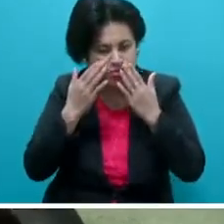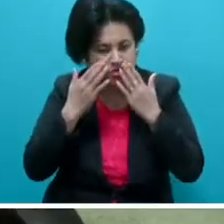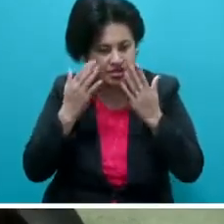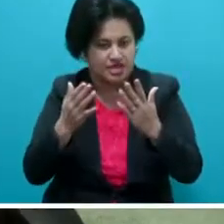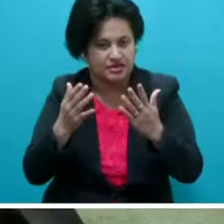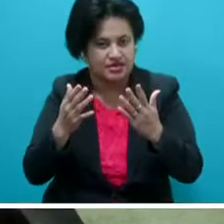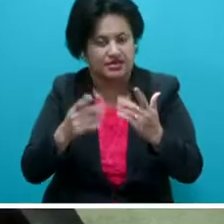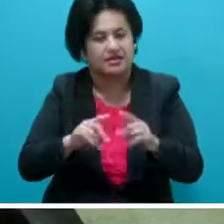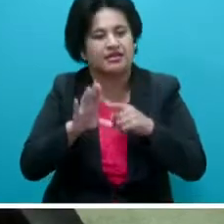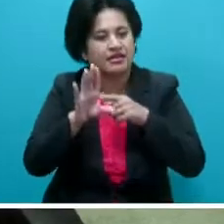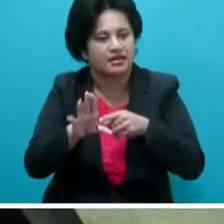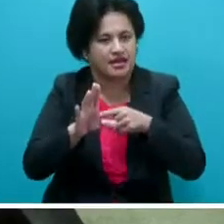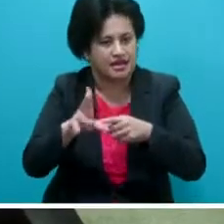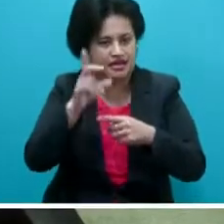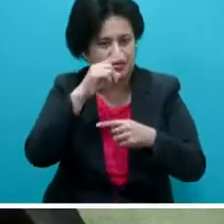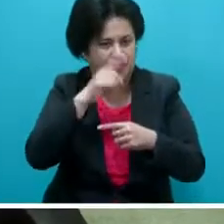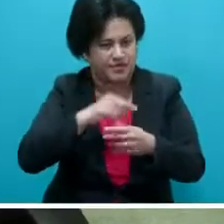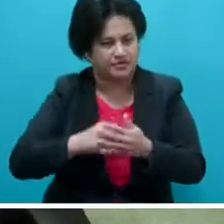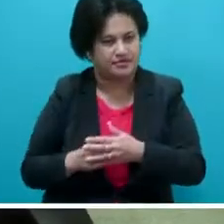54, then what are they?